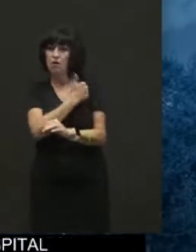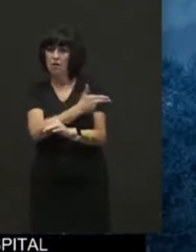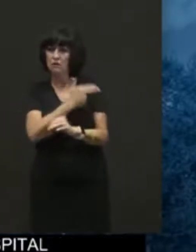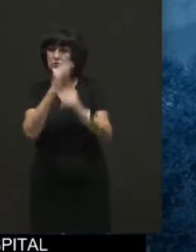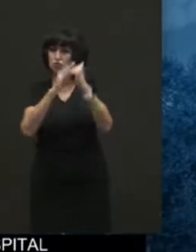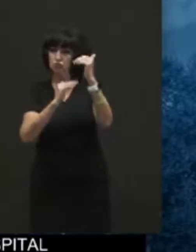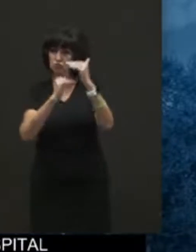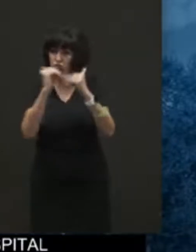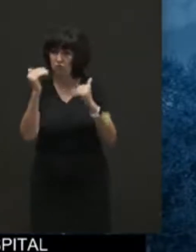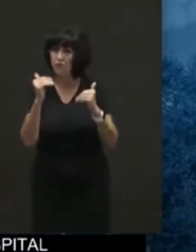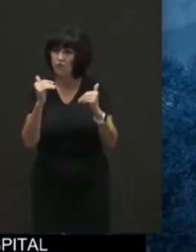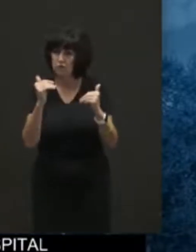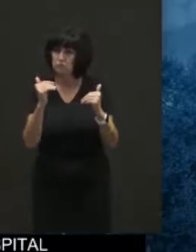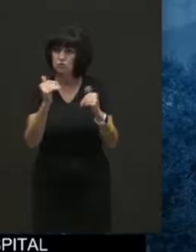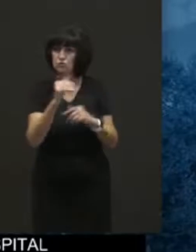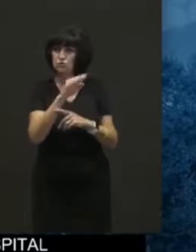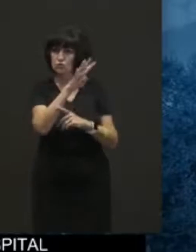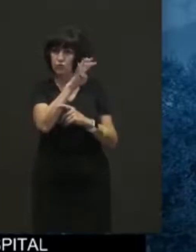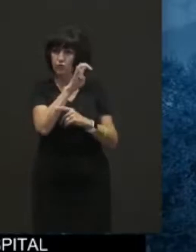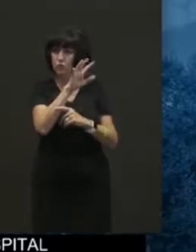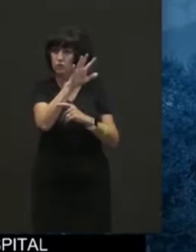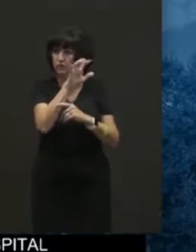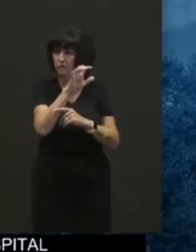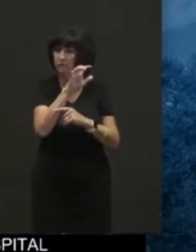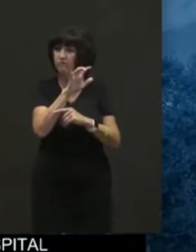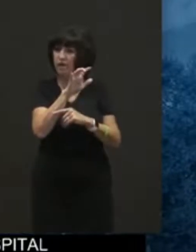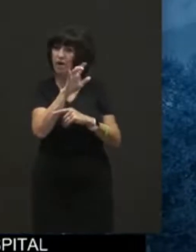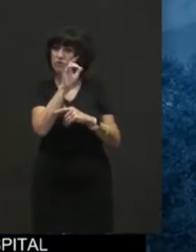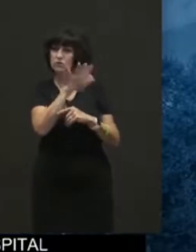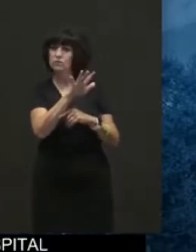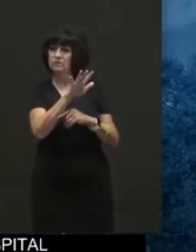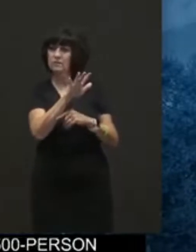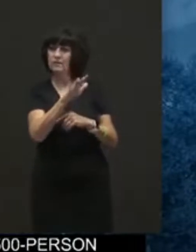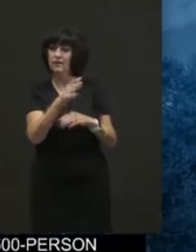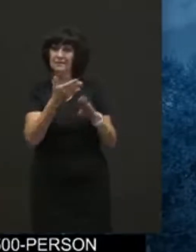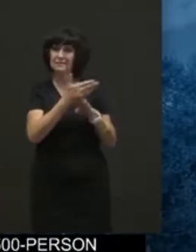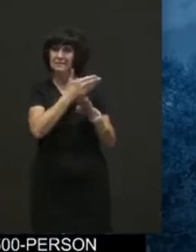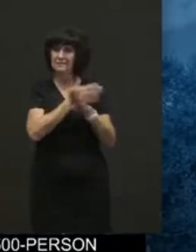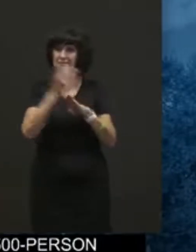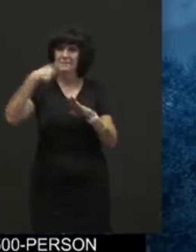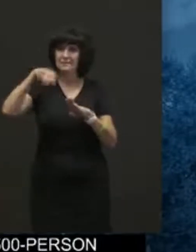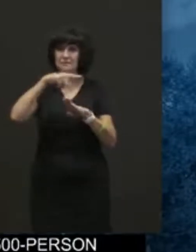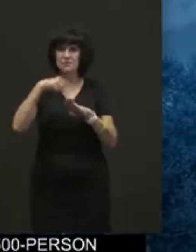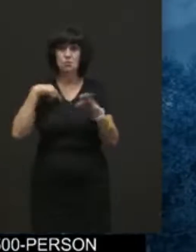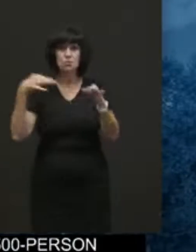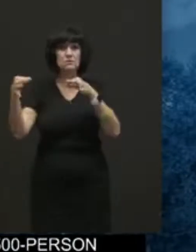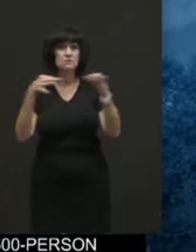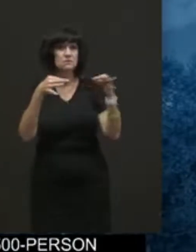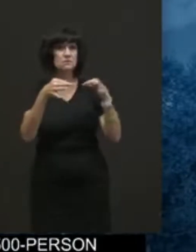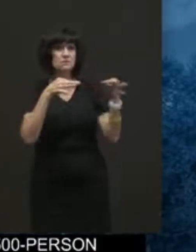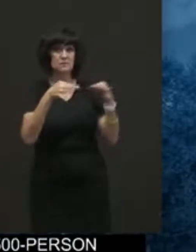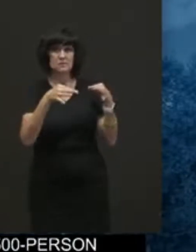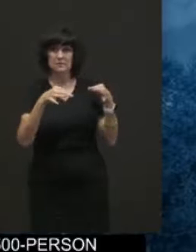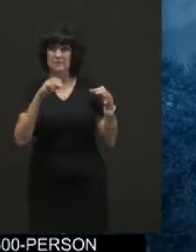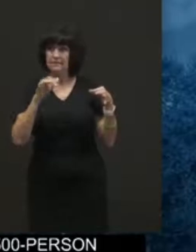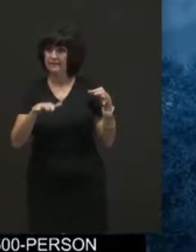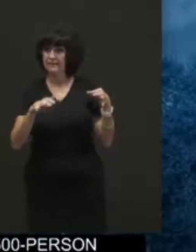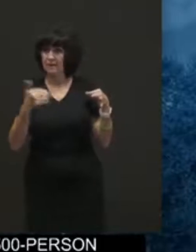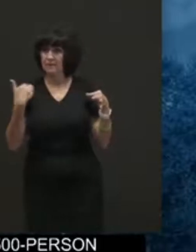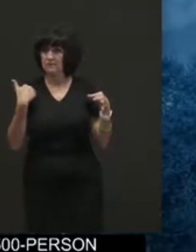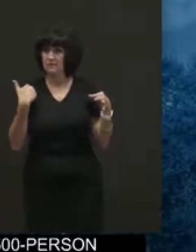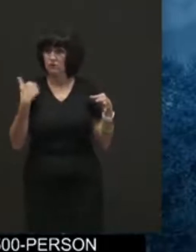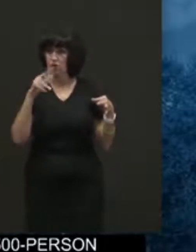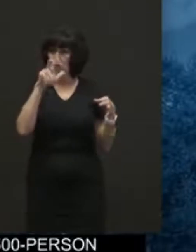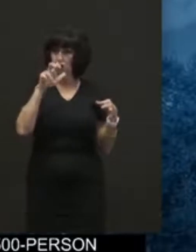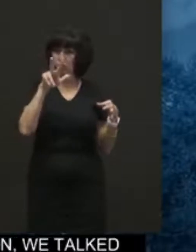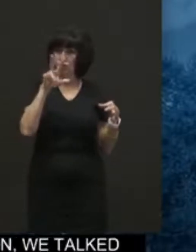If you remember earlier in the presentation, we talked about the high point of hospitalizations for COVID-19 at 337.